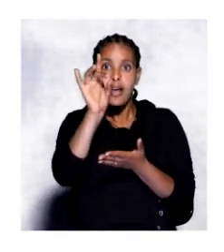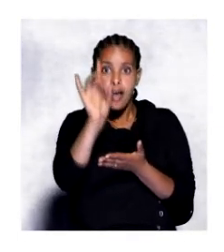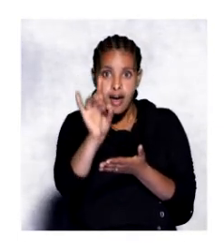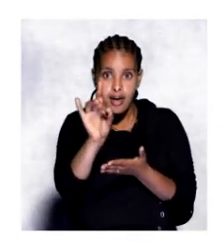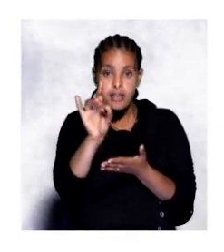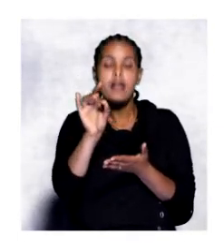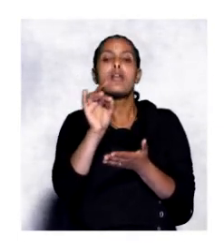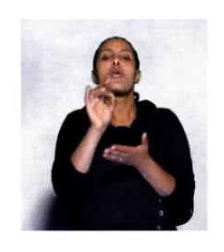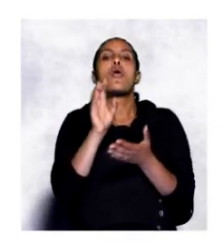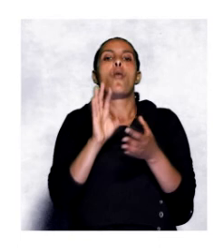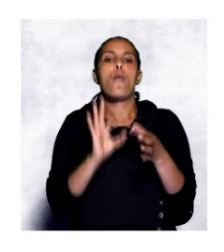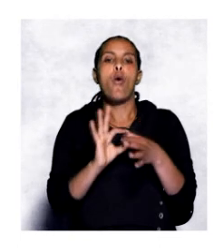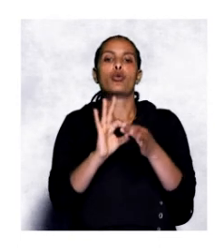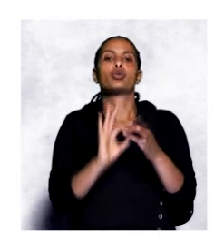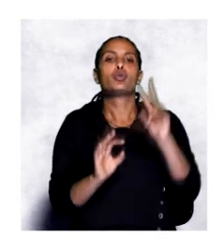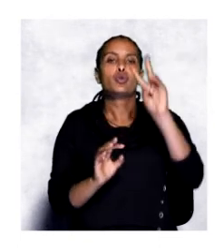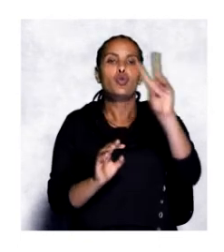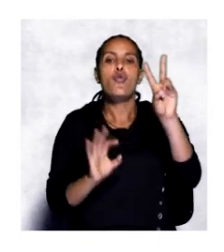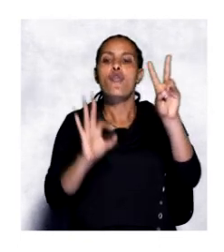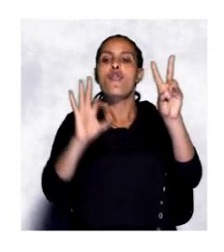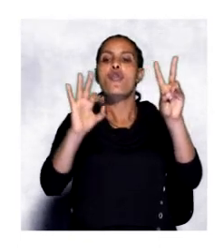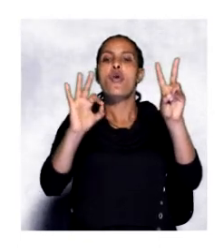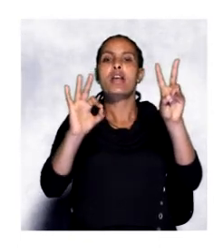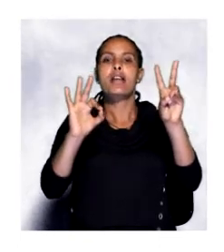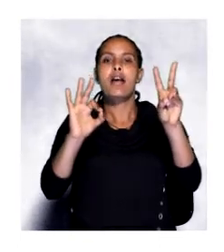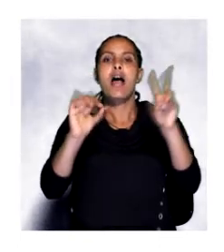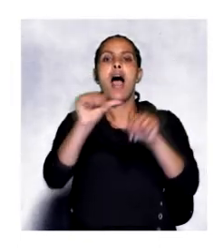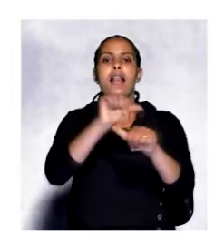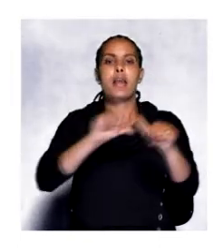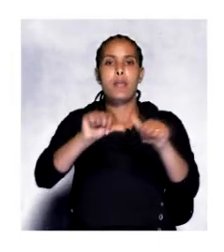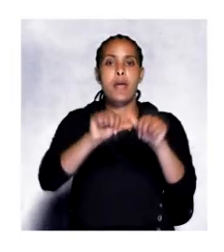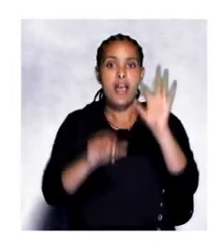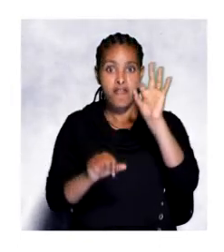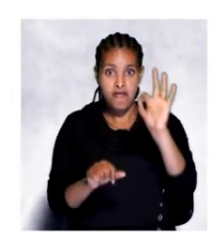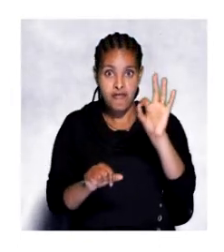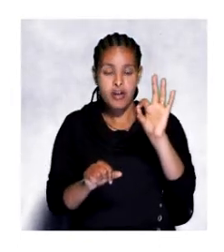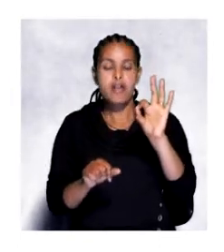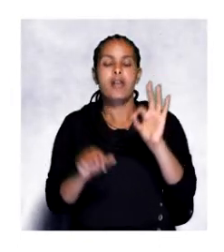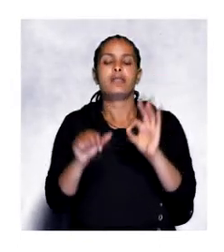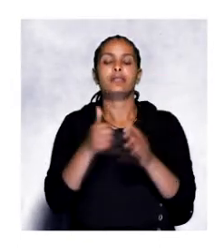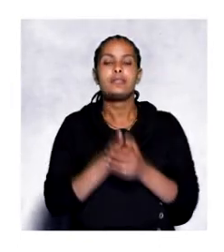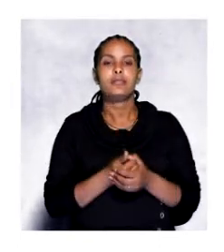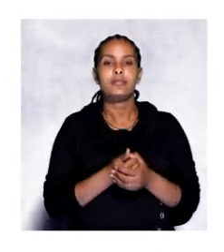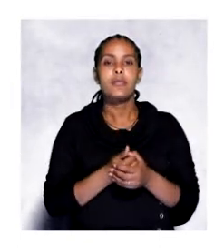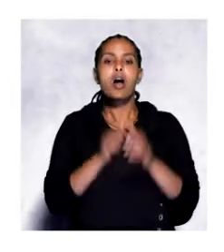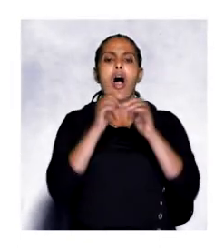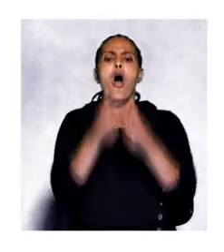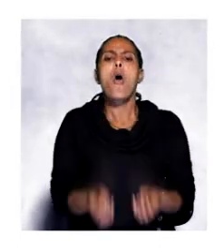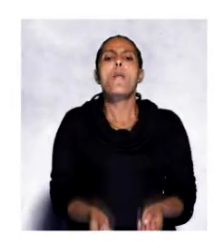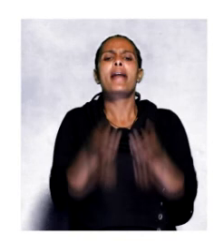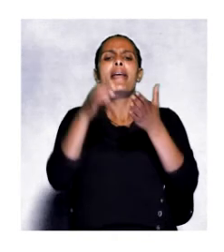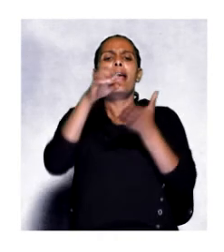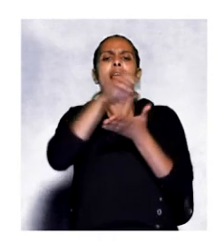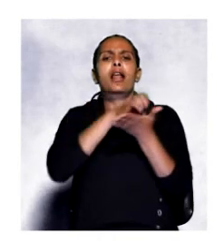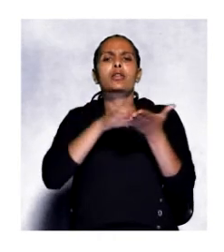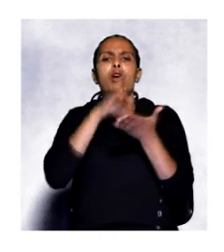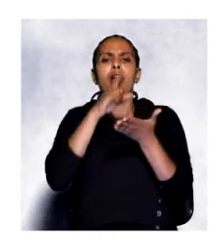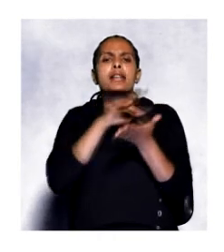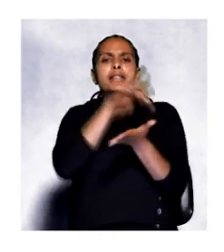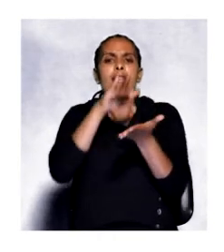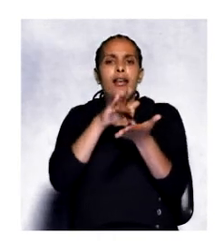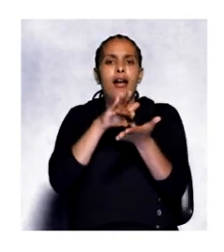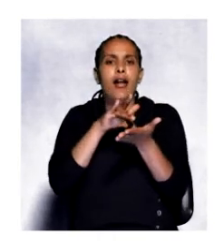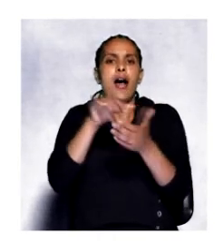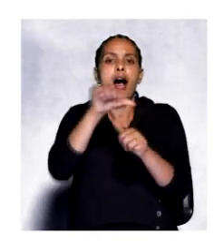8. Bonded with 2 fluorine atoms. Fluorine atoms, F, F. How many electrons are there on the